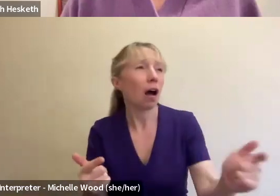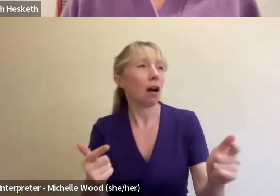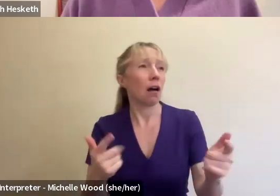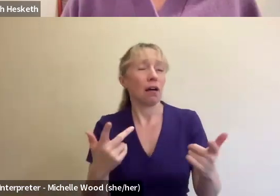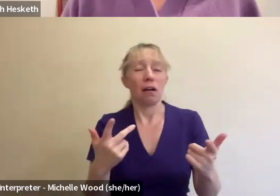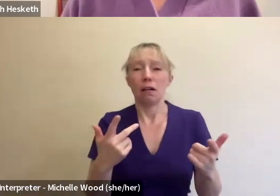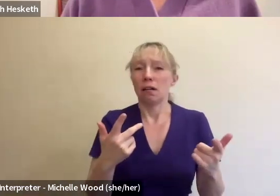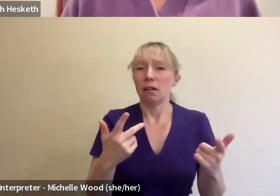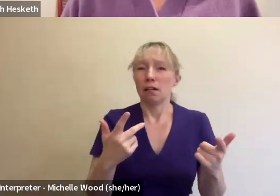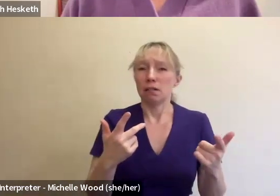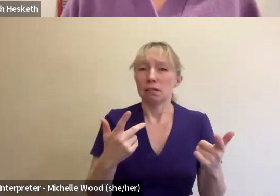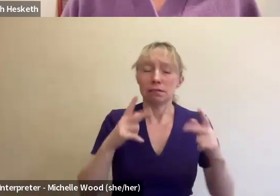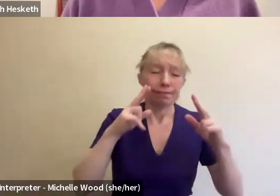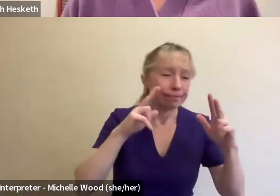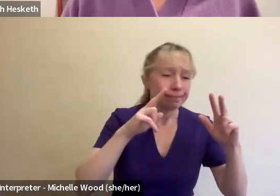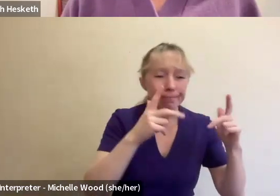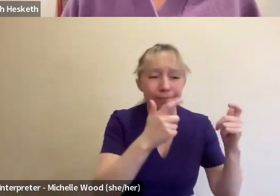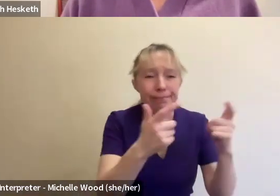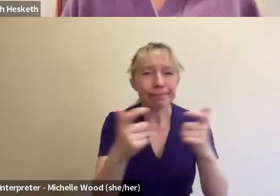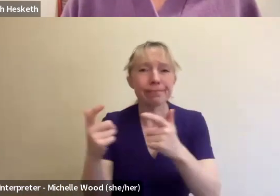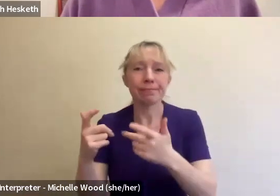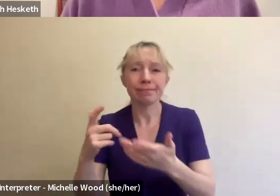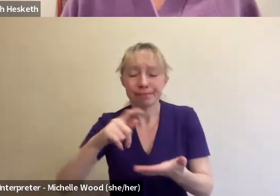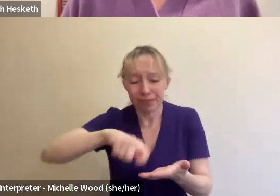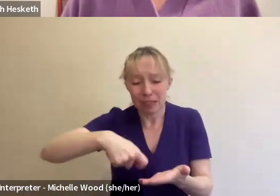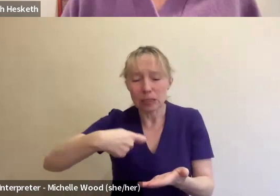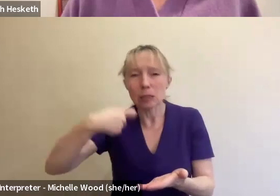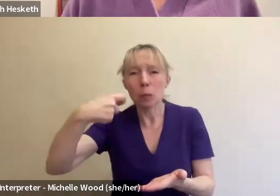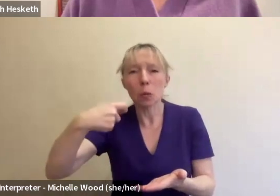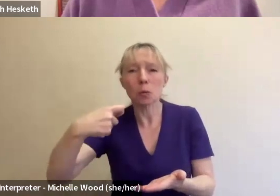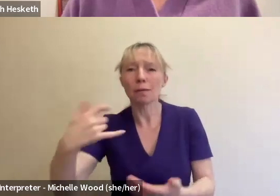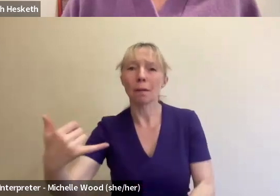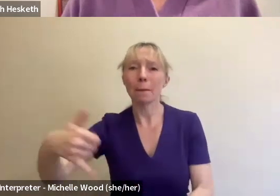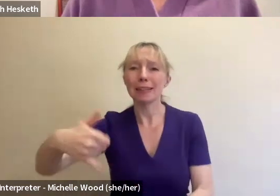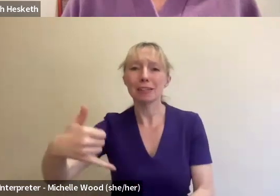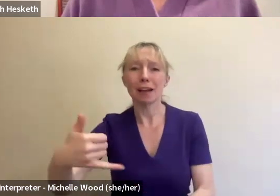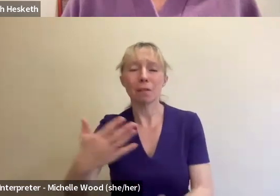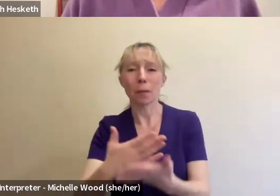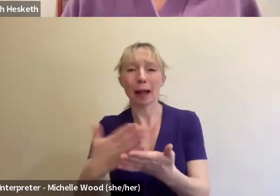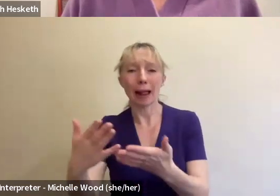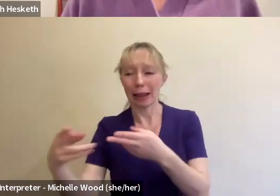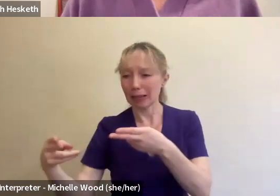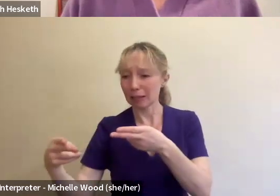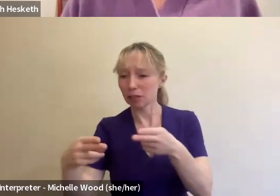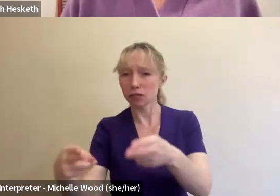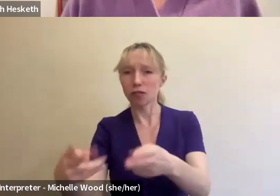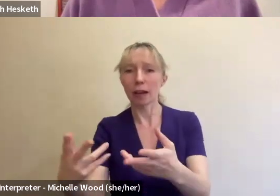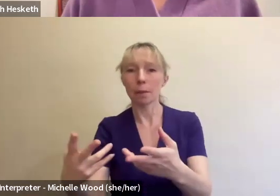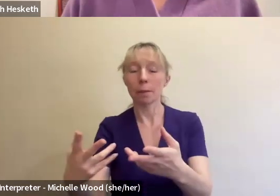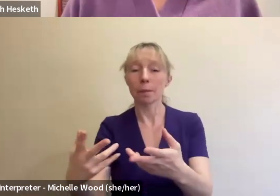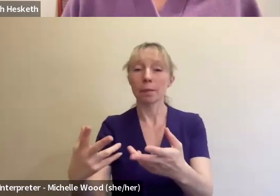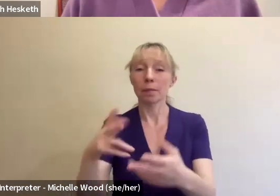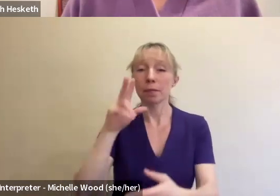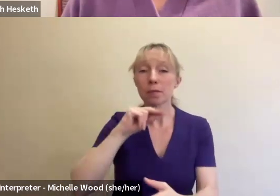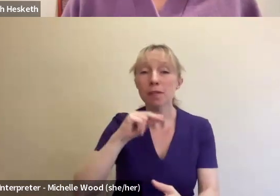liquid from inside a palm fruit and a pitcher full of water from a clear stream. The narrator then runs to the rivers for